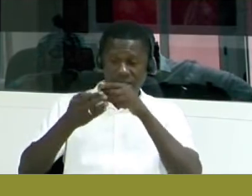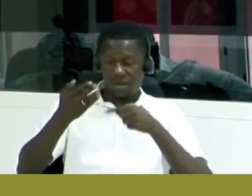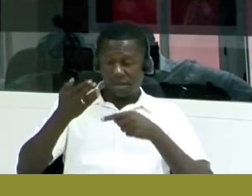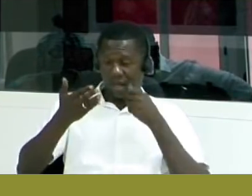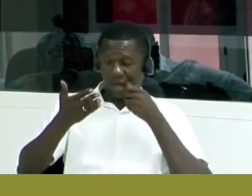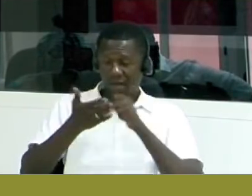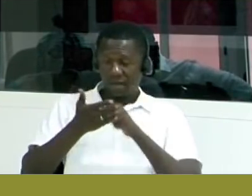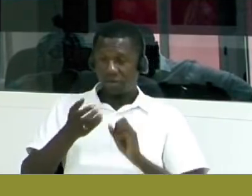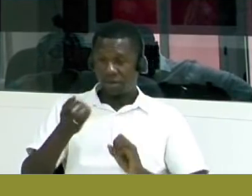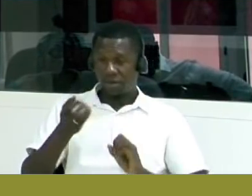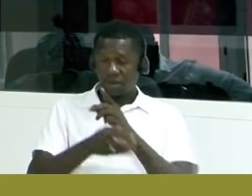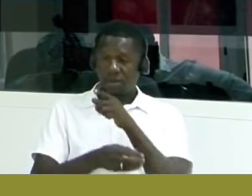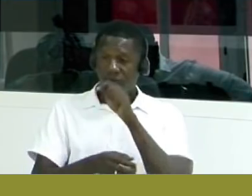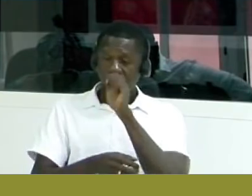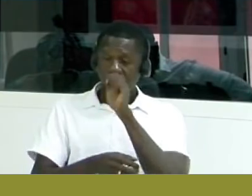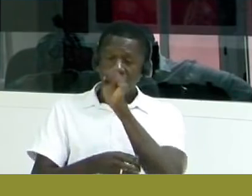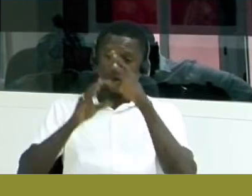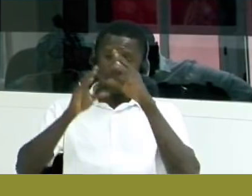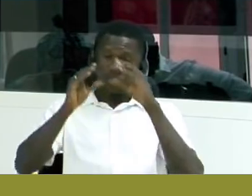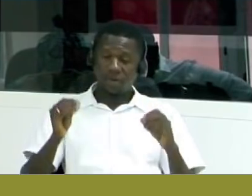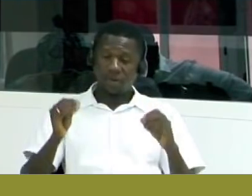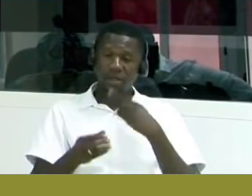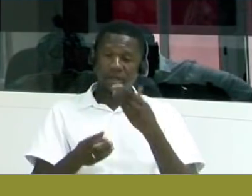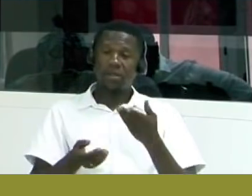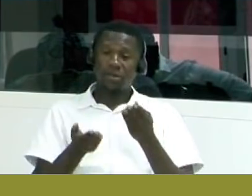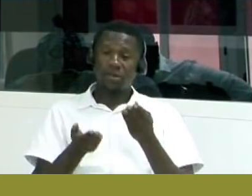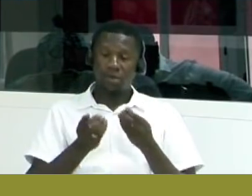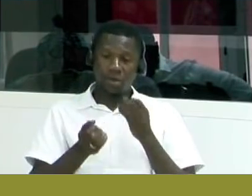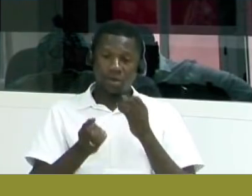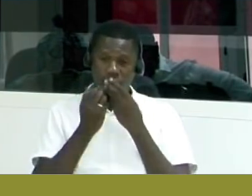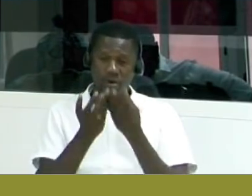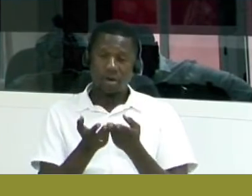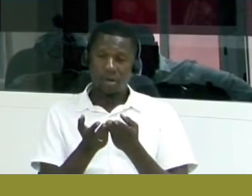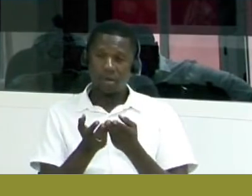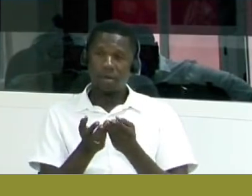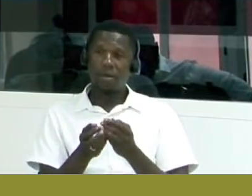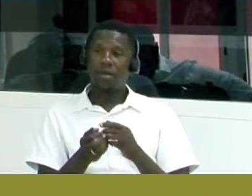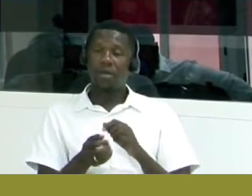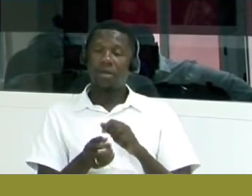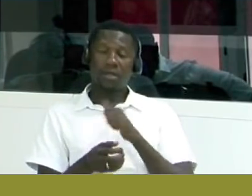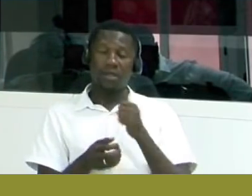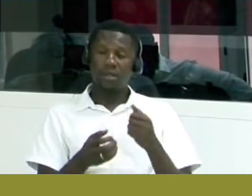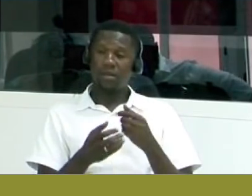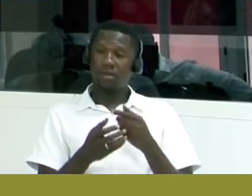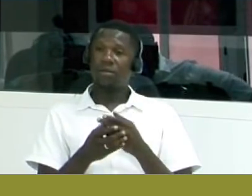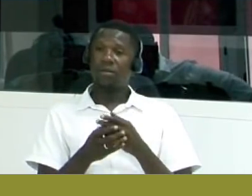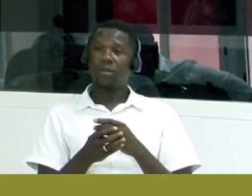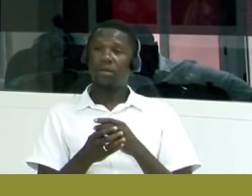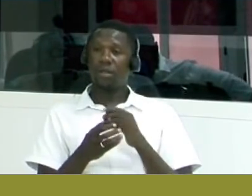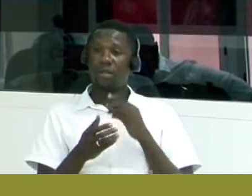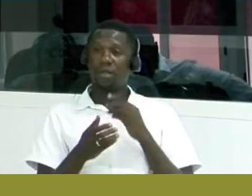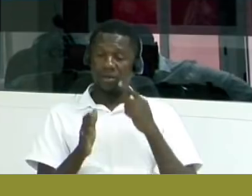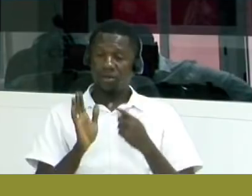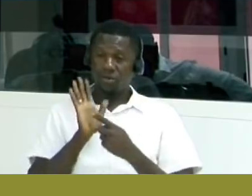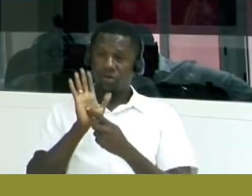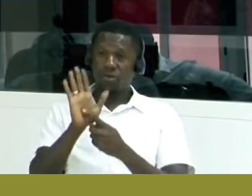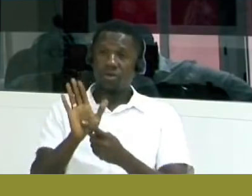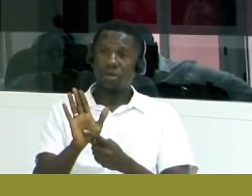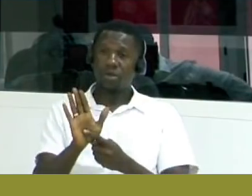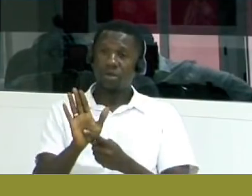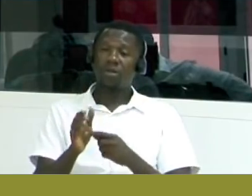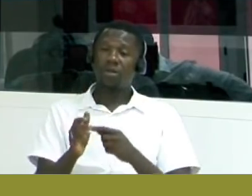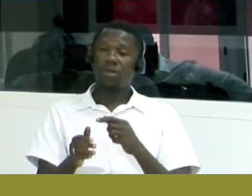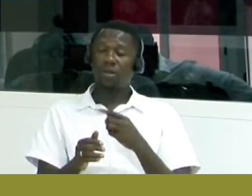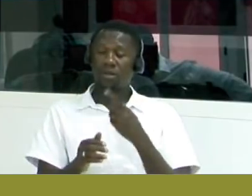submitted to your office, as the students allege, and as the exhibit also